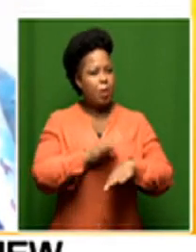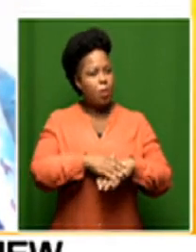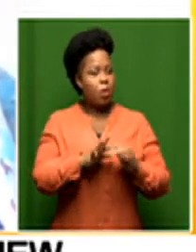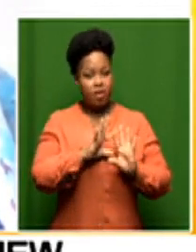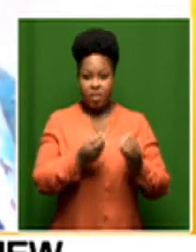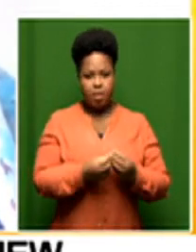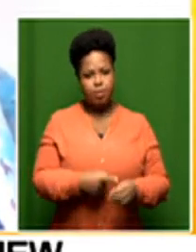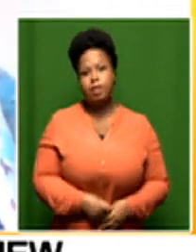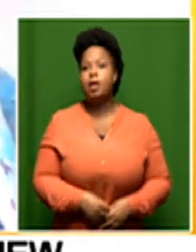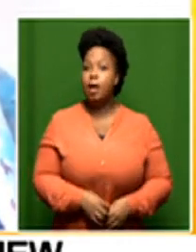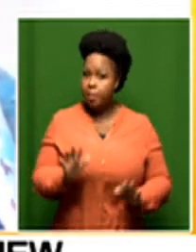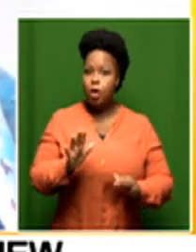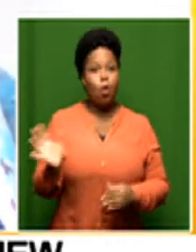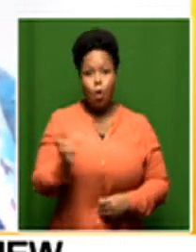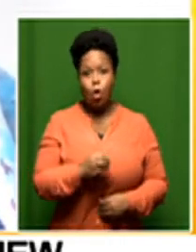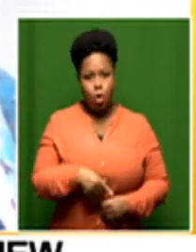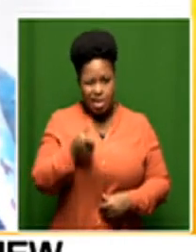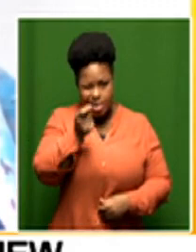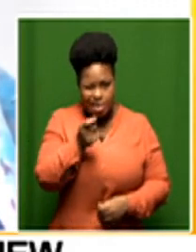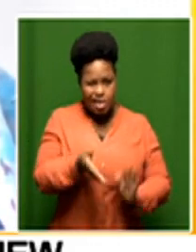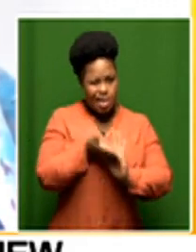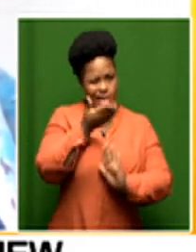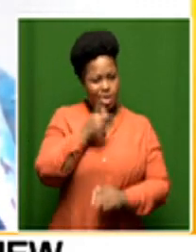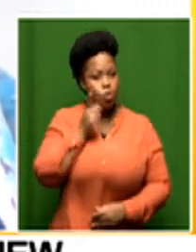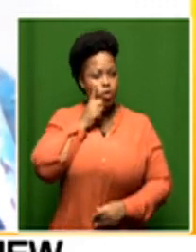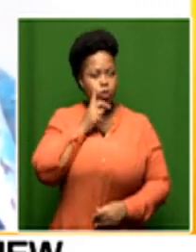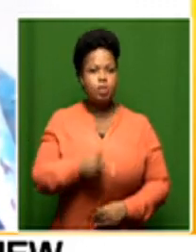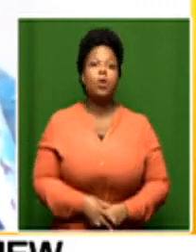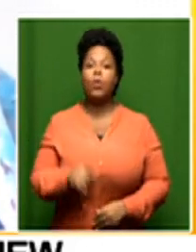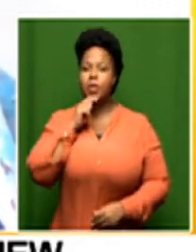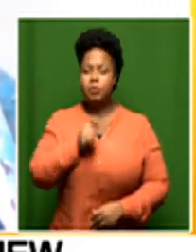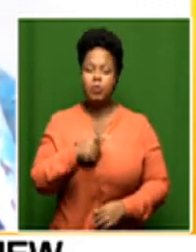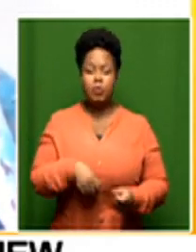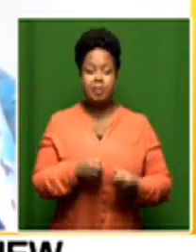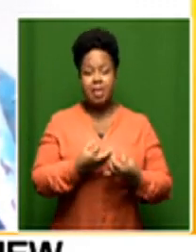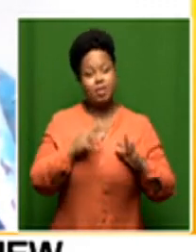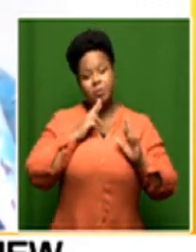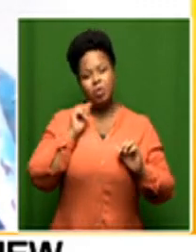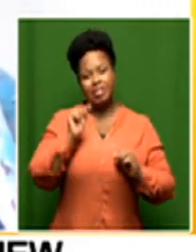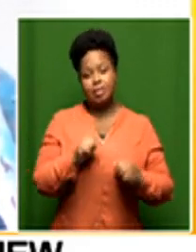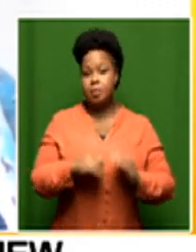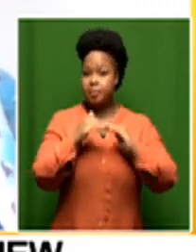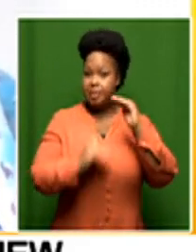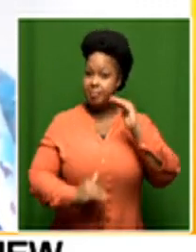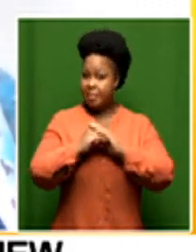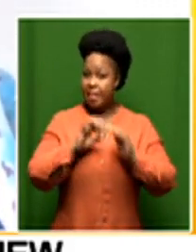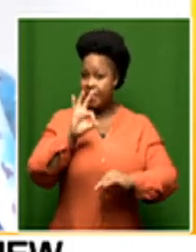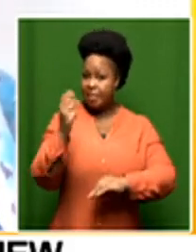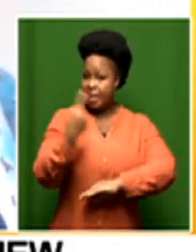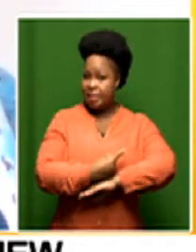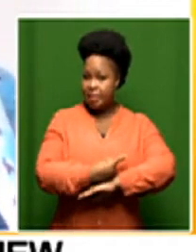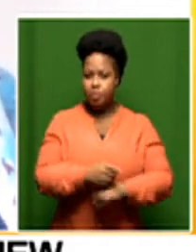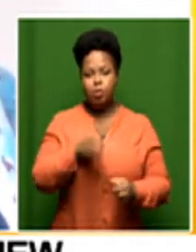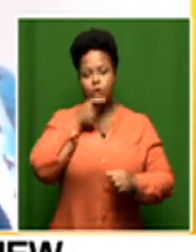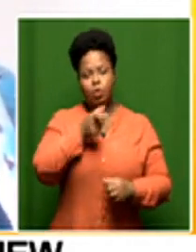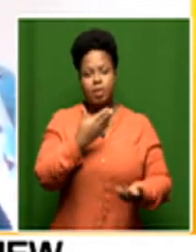goes. I don't think you'll need to do that. I think everybody will keep us updated. It is a widely reported on thing. So within 30 days, you say you've got time to comment